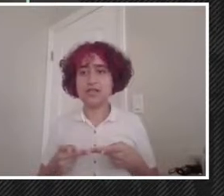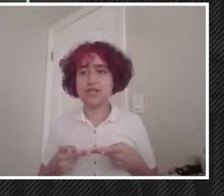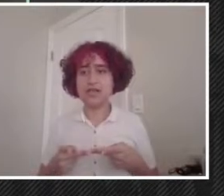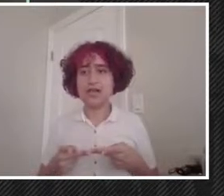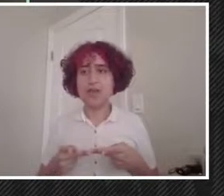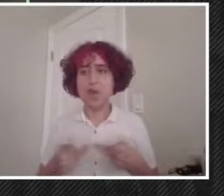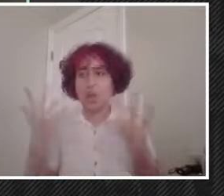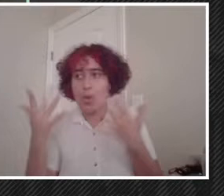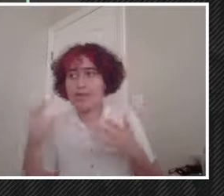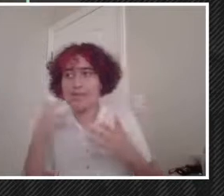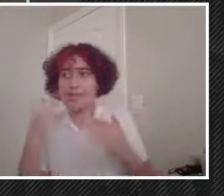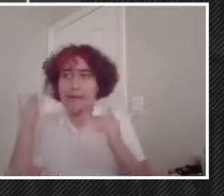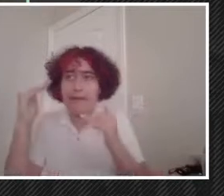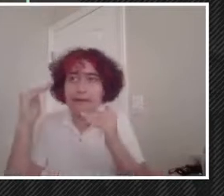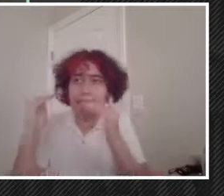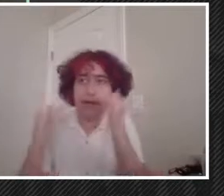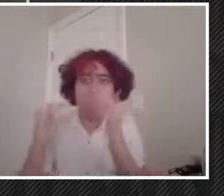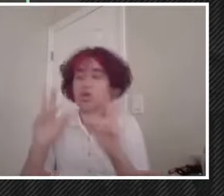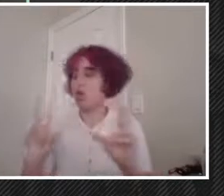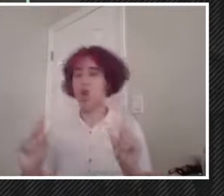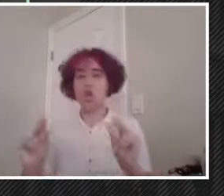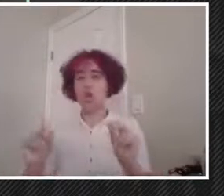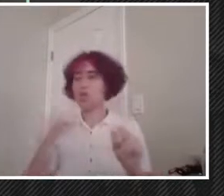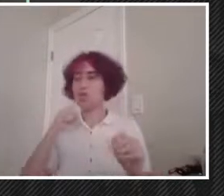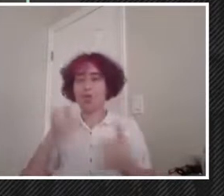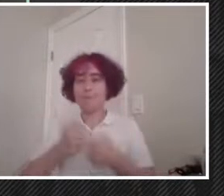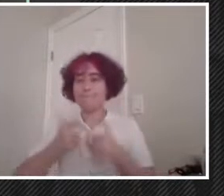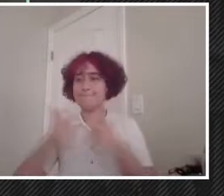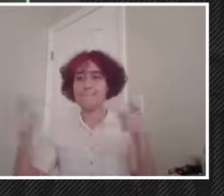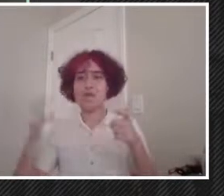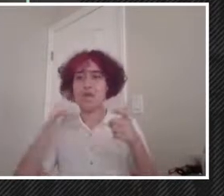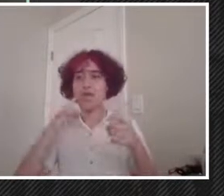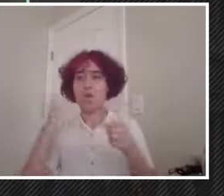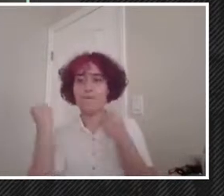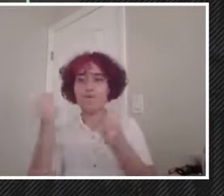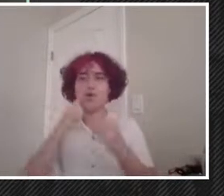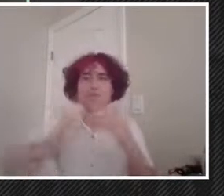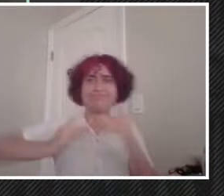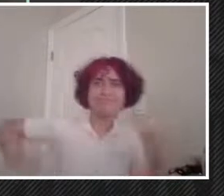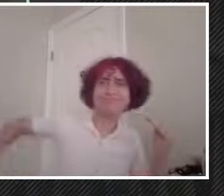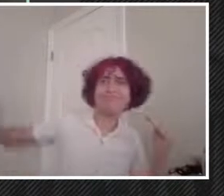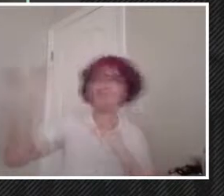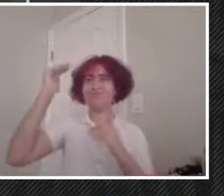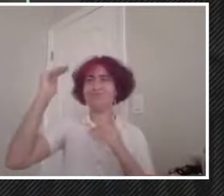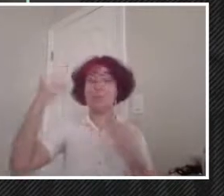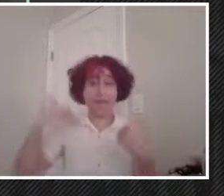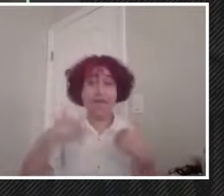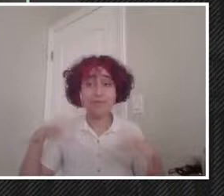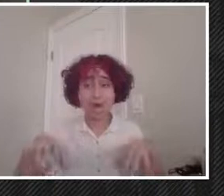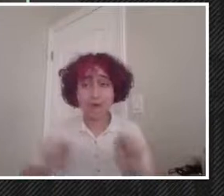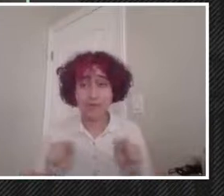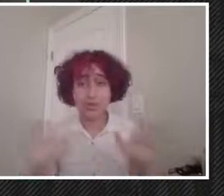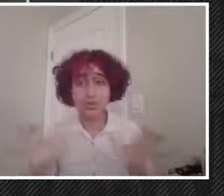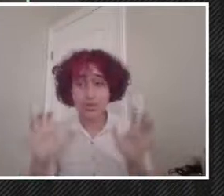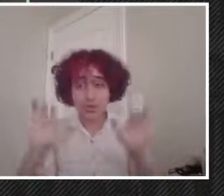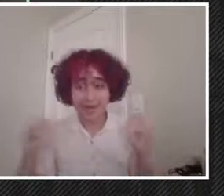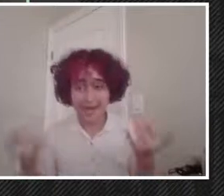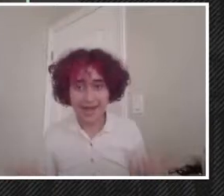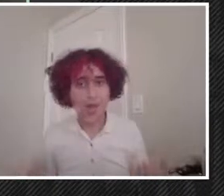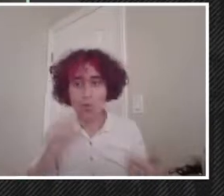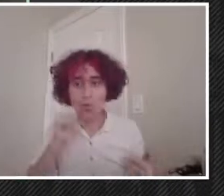to go big. We need to be bold, right? And we have the opportunity to do so, right? So we can't get to 2024 if we're not even